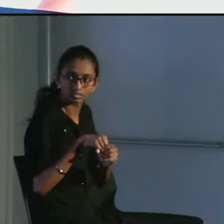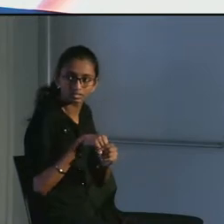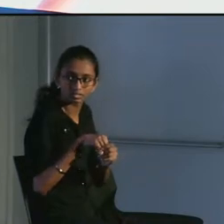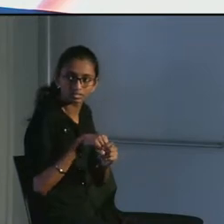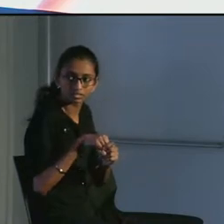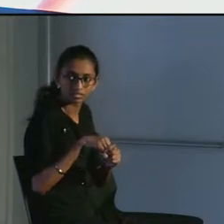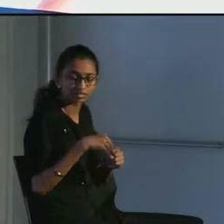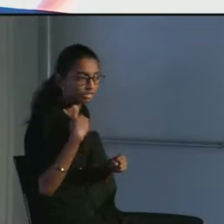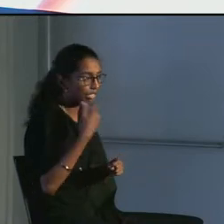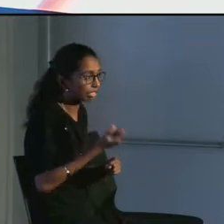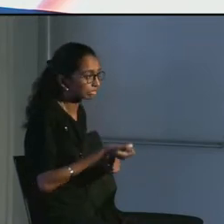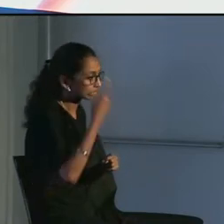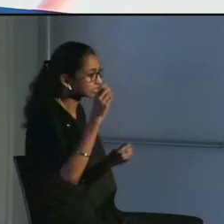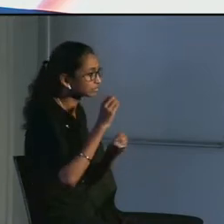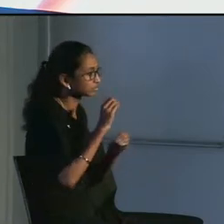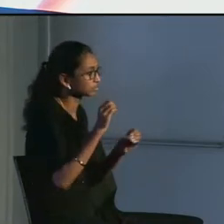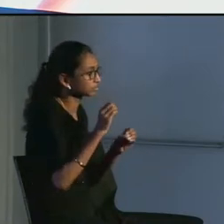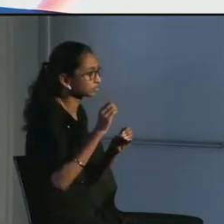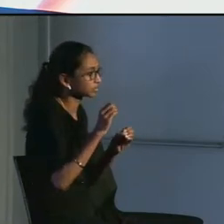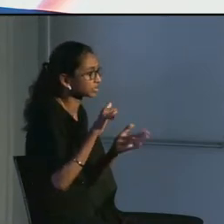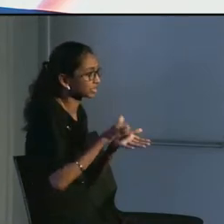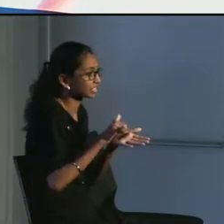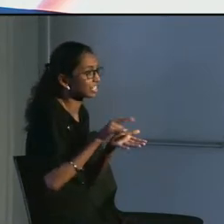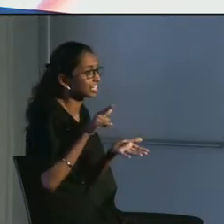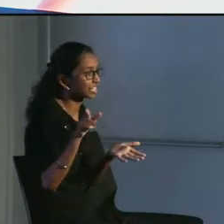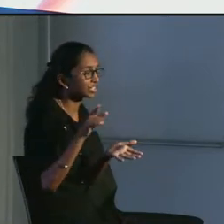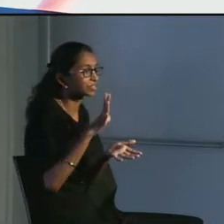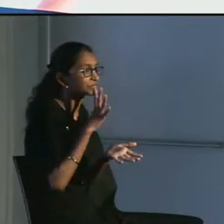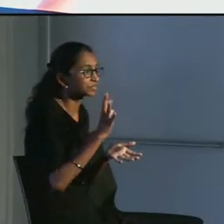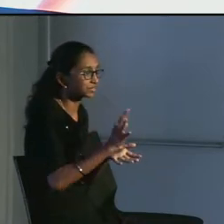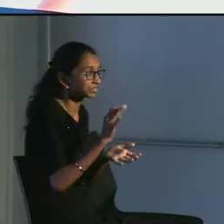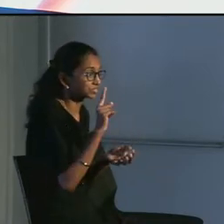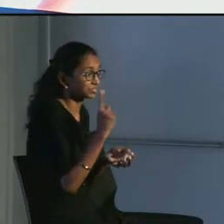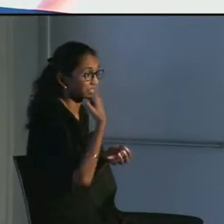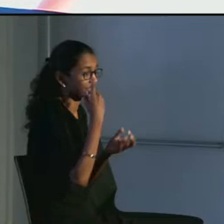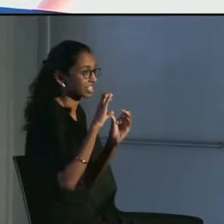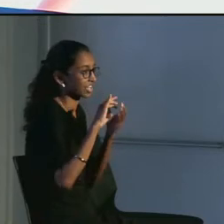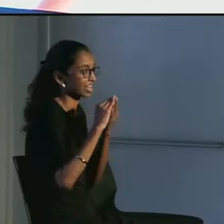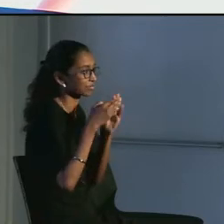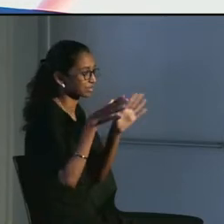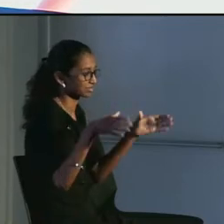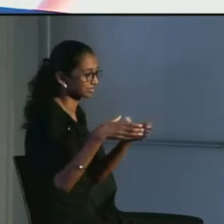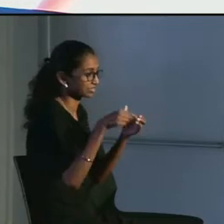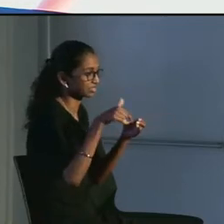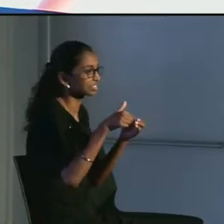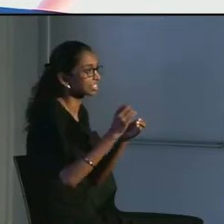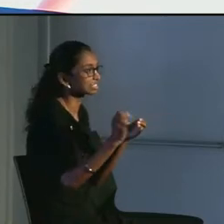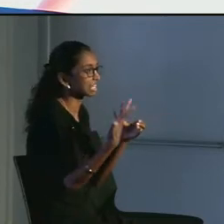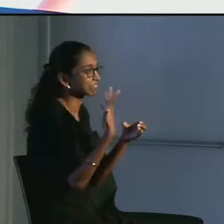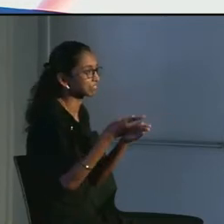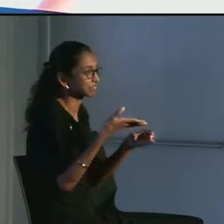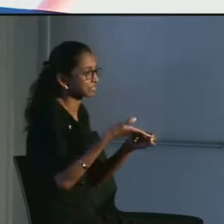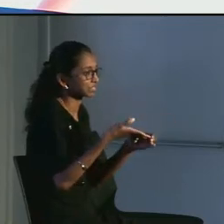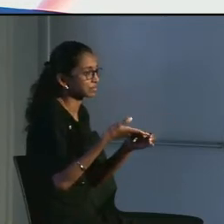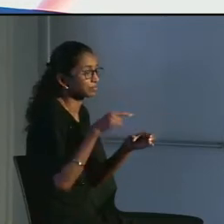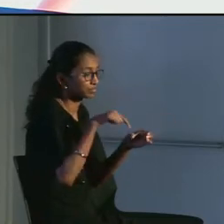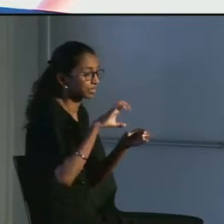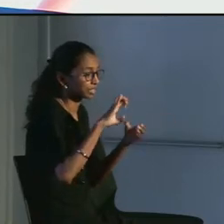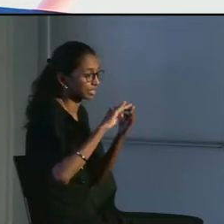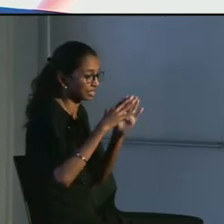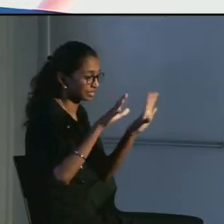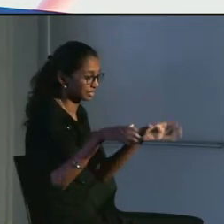not realizing or recognizing that that's really where the first community was forming itself. And that